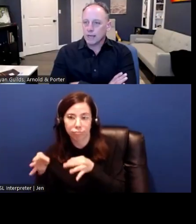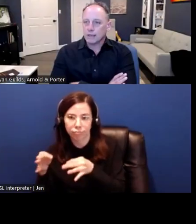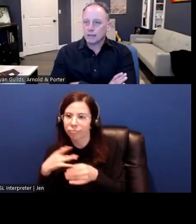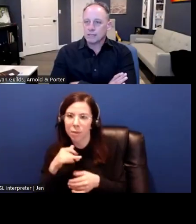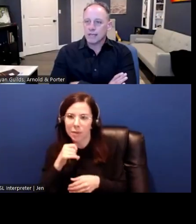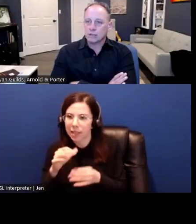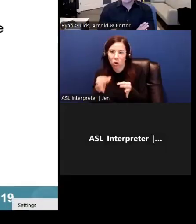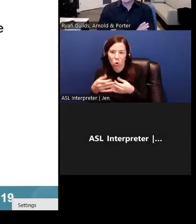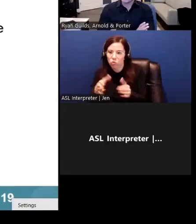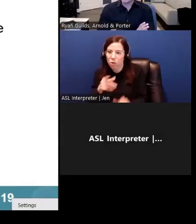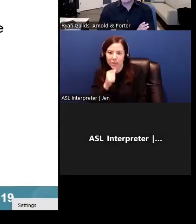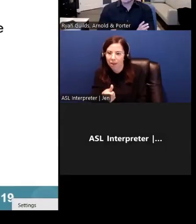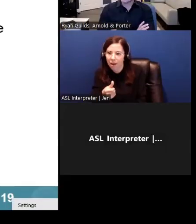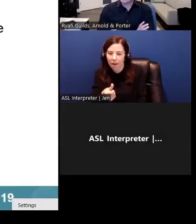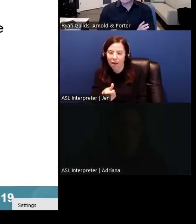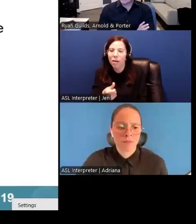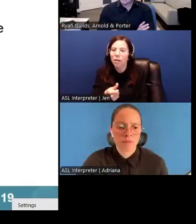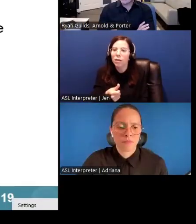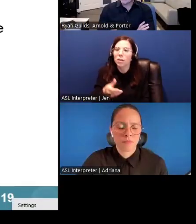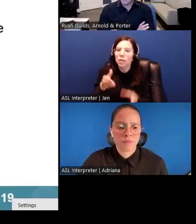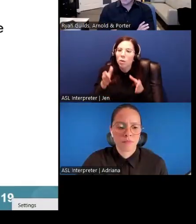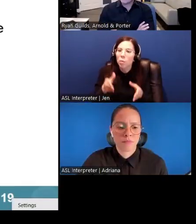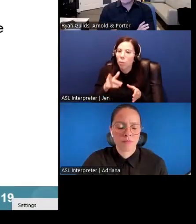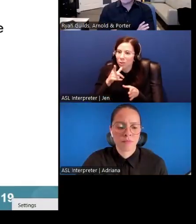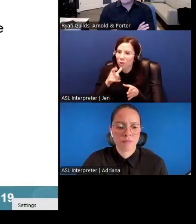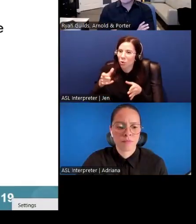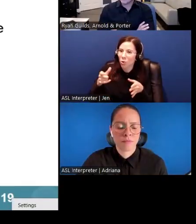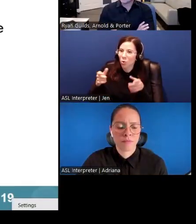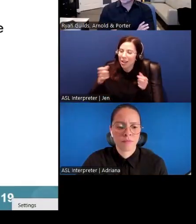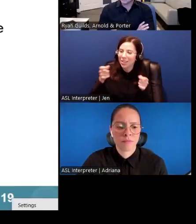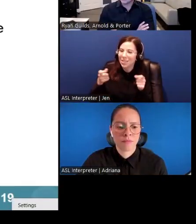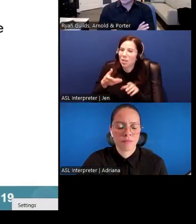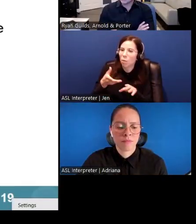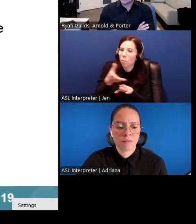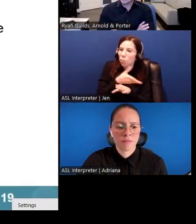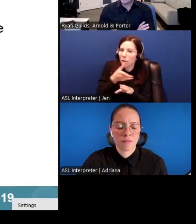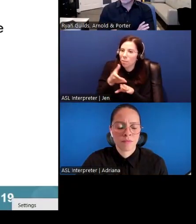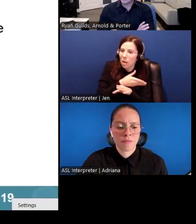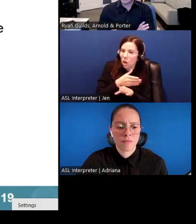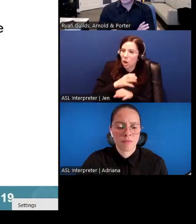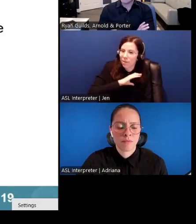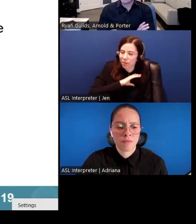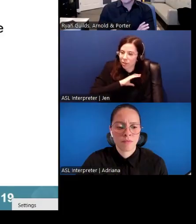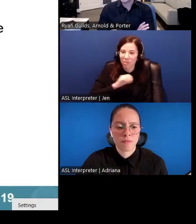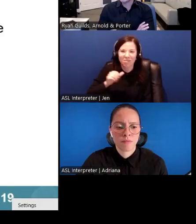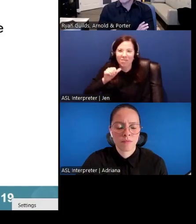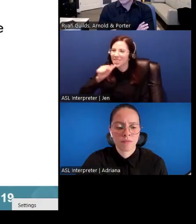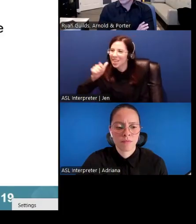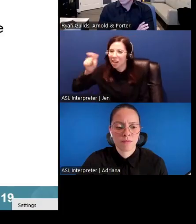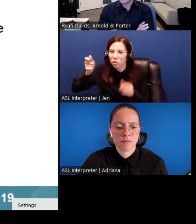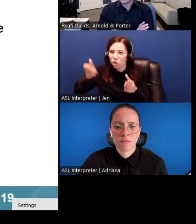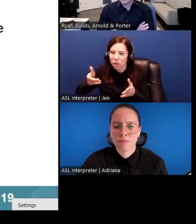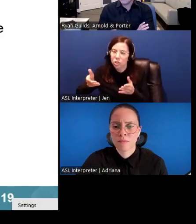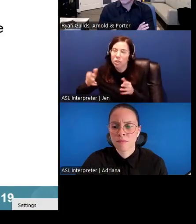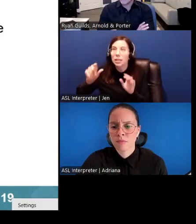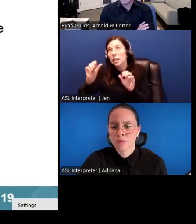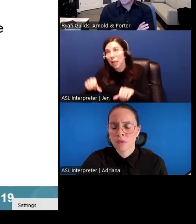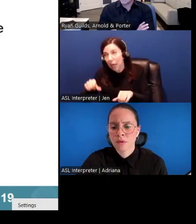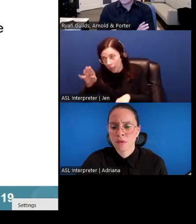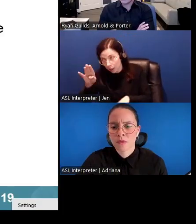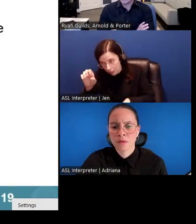courtroom, that is handled by someone called the preliminary hearing officer. They're not a judge. They could be a judge. There